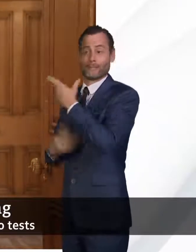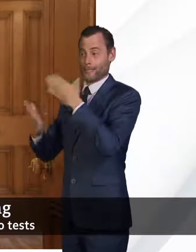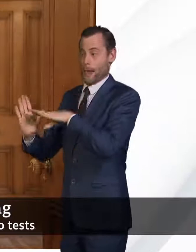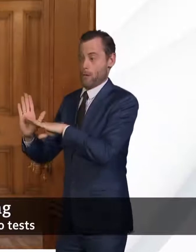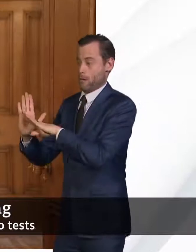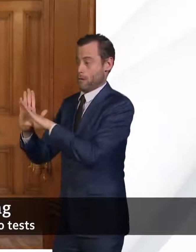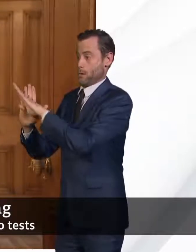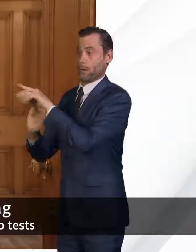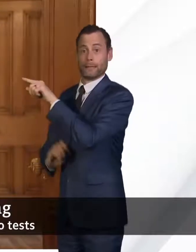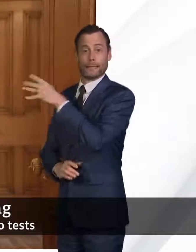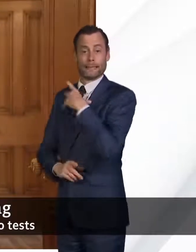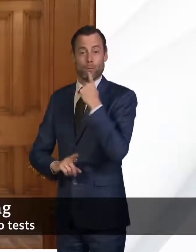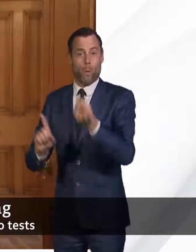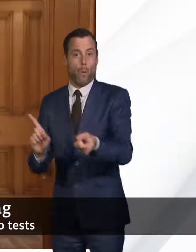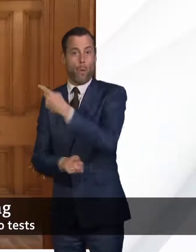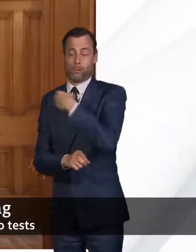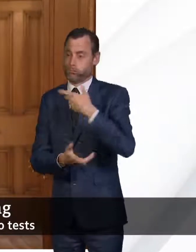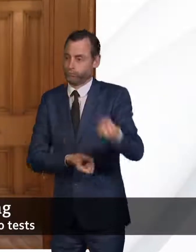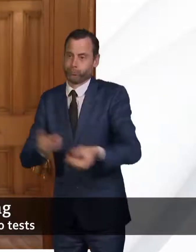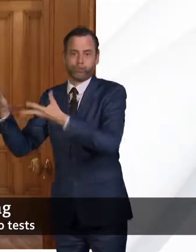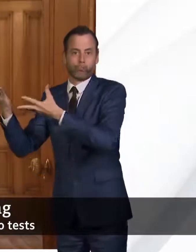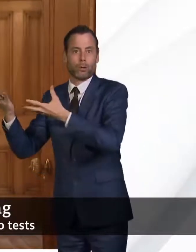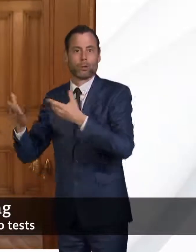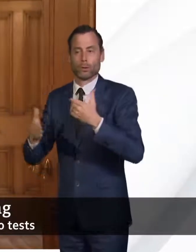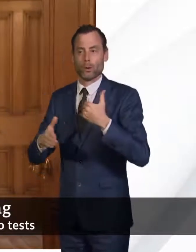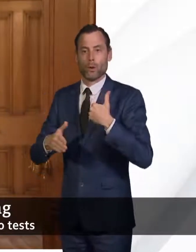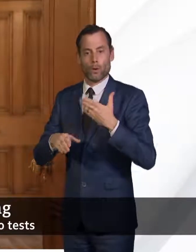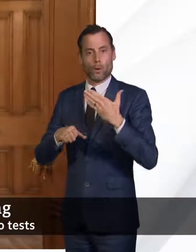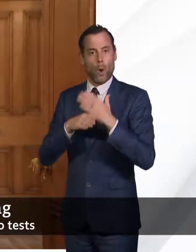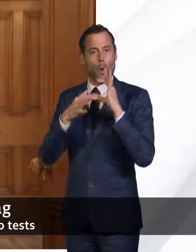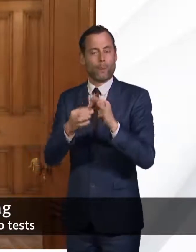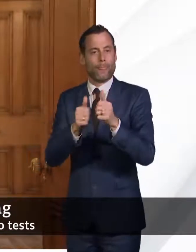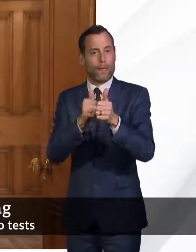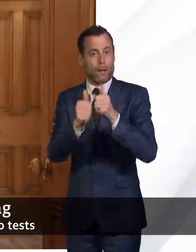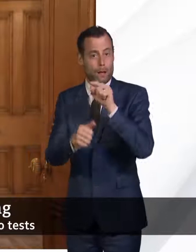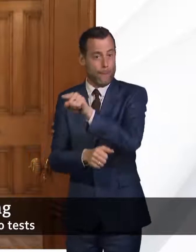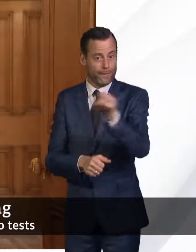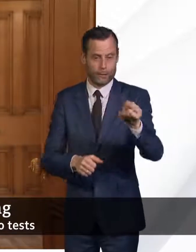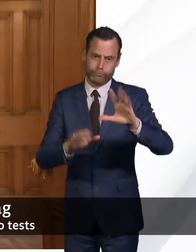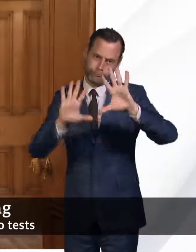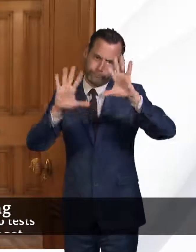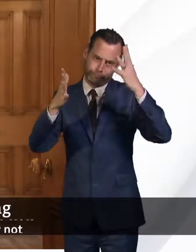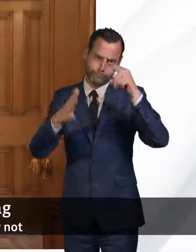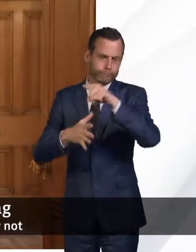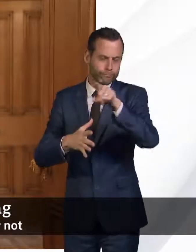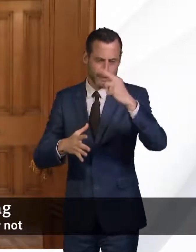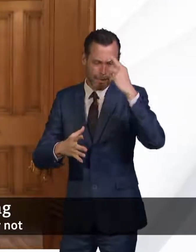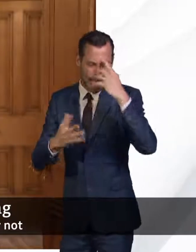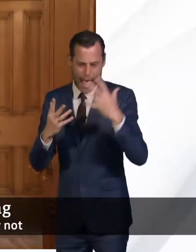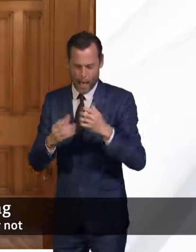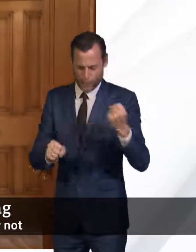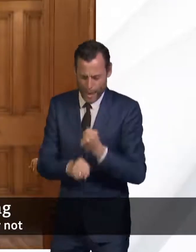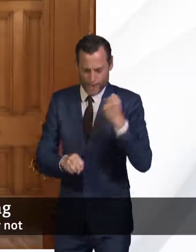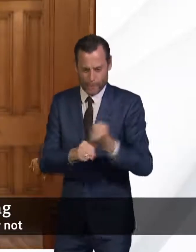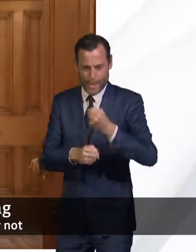position. And so we're still working with those companies who I pay tribute to, who've absolutely pulled the stops out